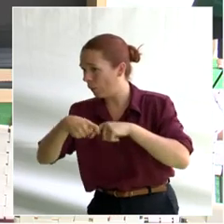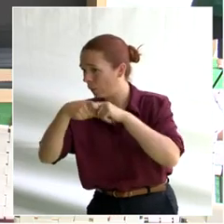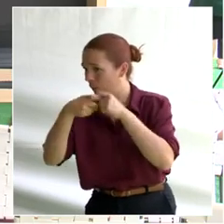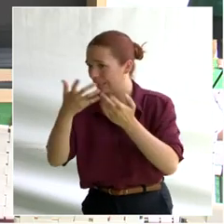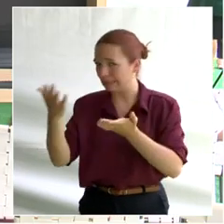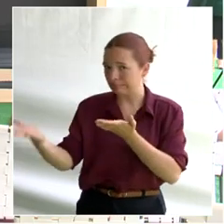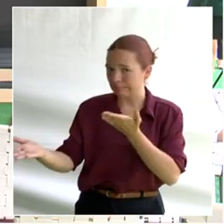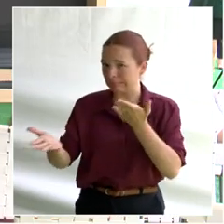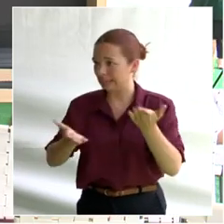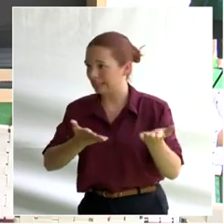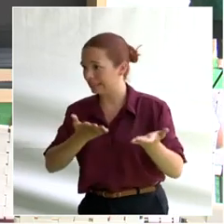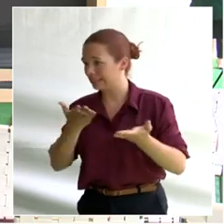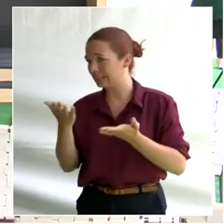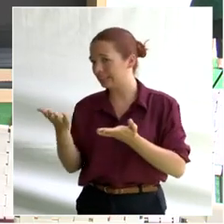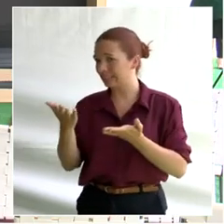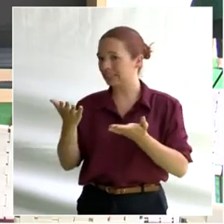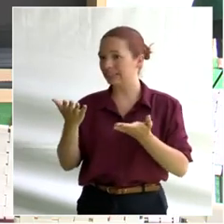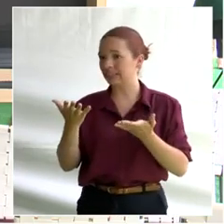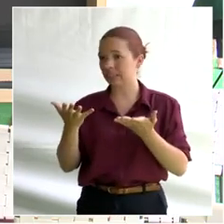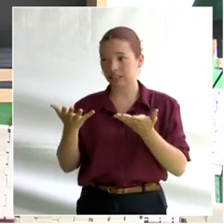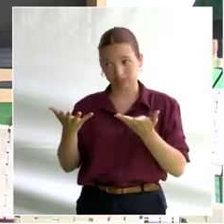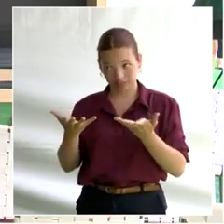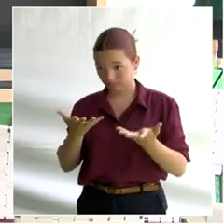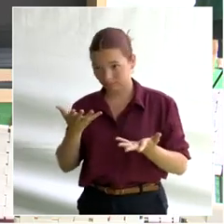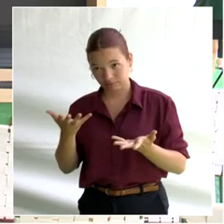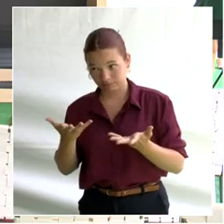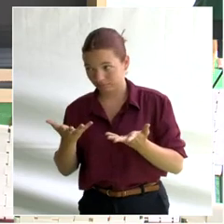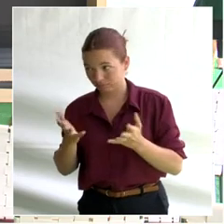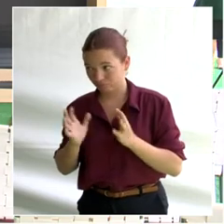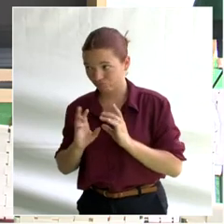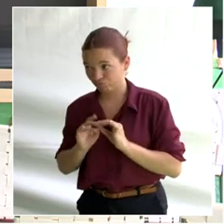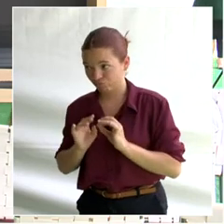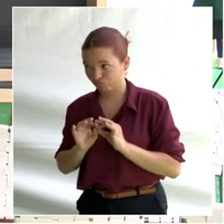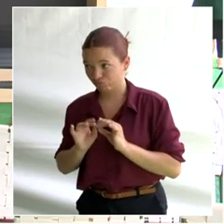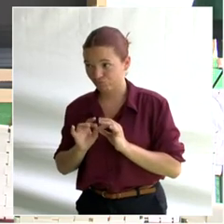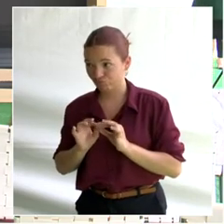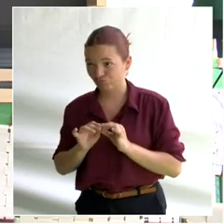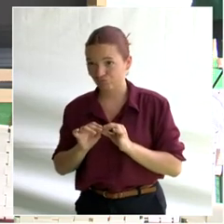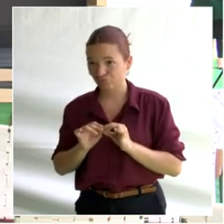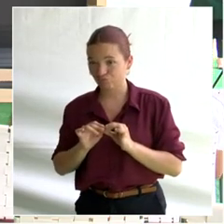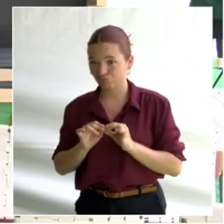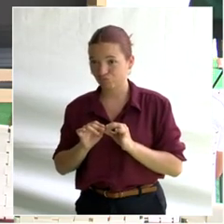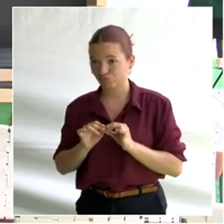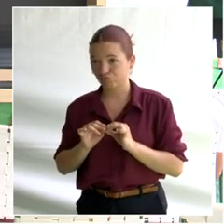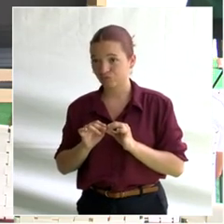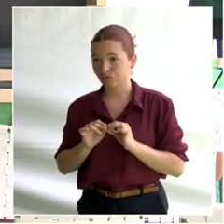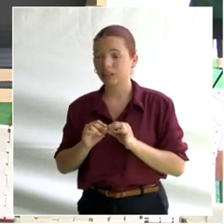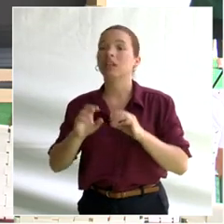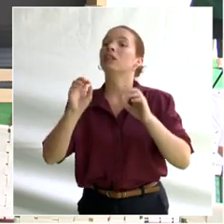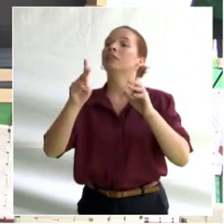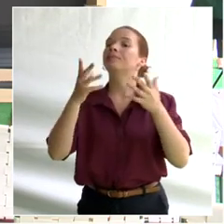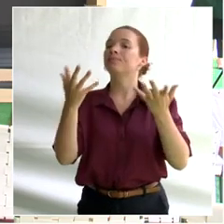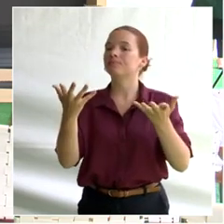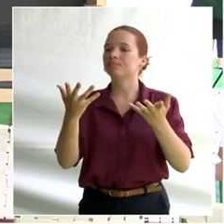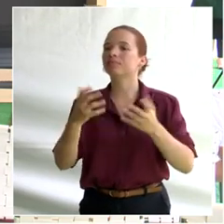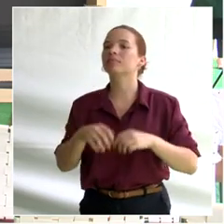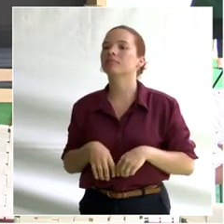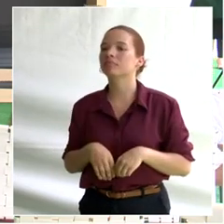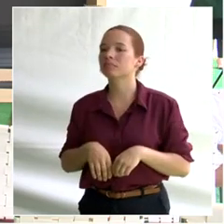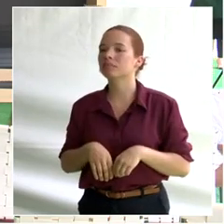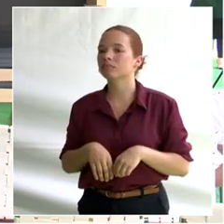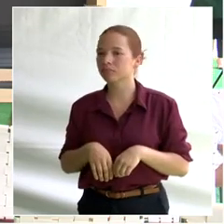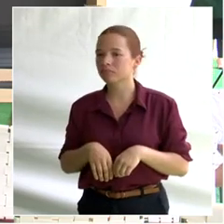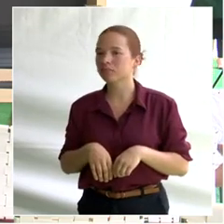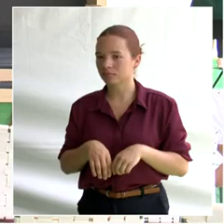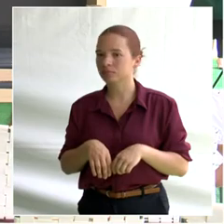Oh. So should we continue if it's on YouTube Live? Is that Okay. So if you guys want to bring it up on YouTube Live, Mark's got it on